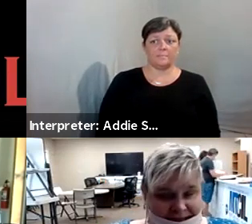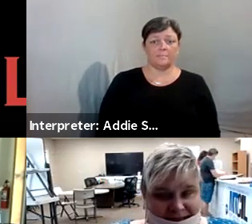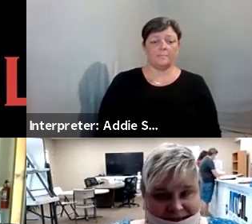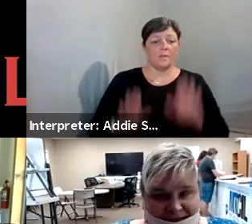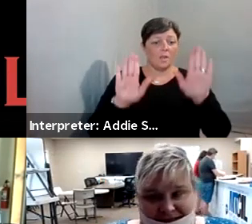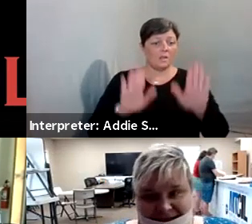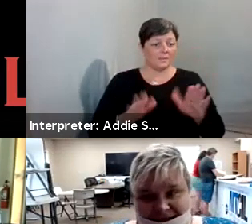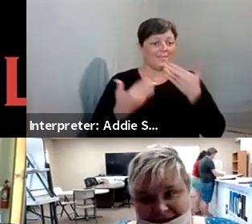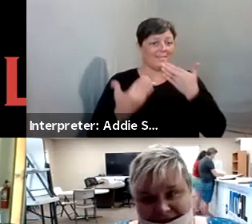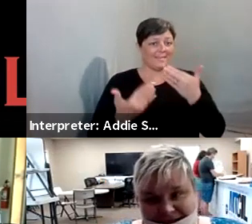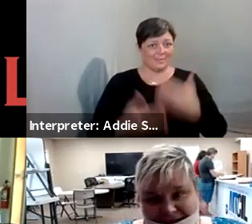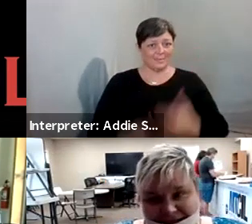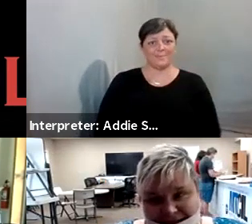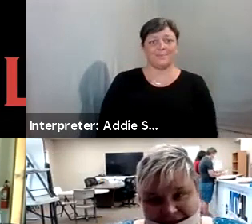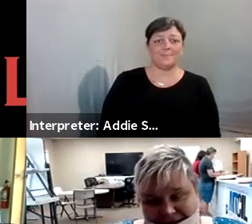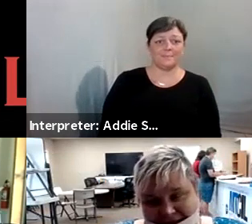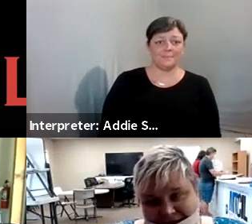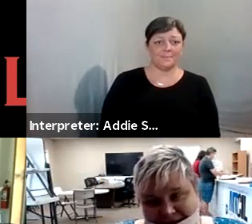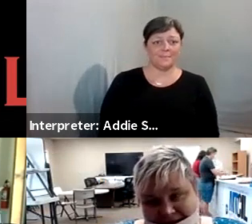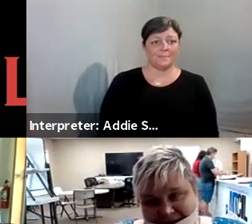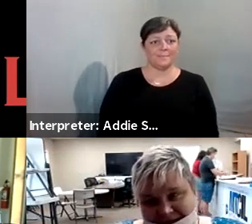Awesome. Thank you.